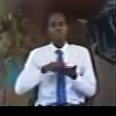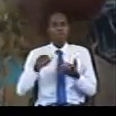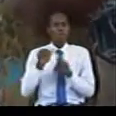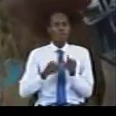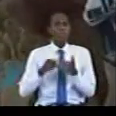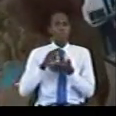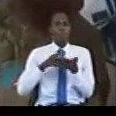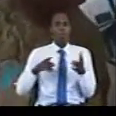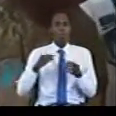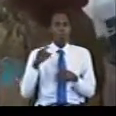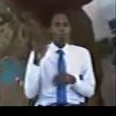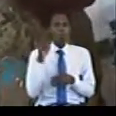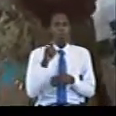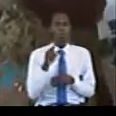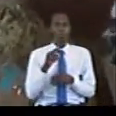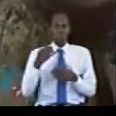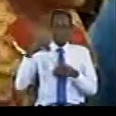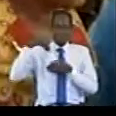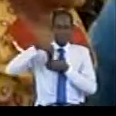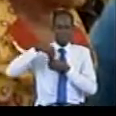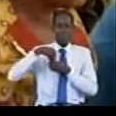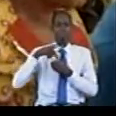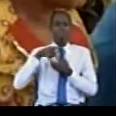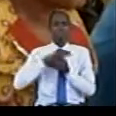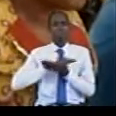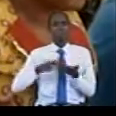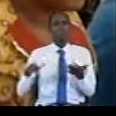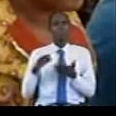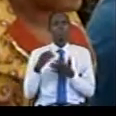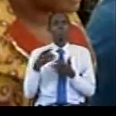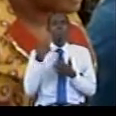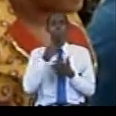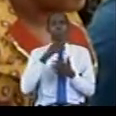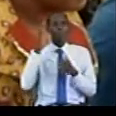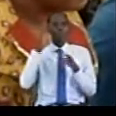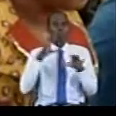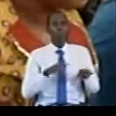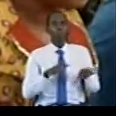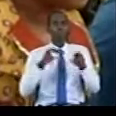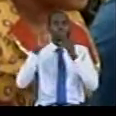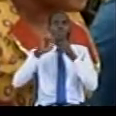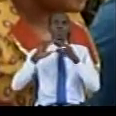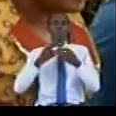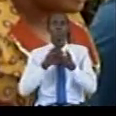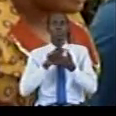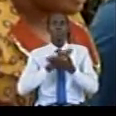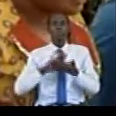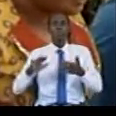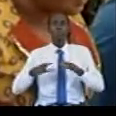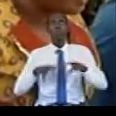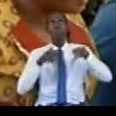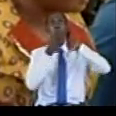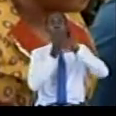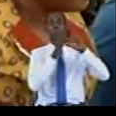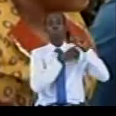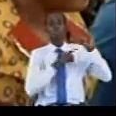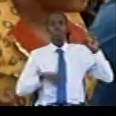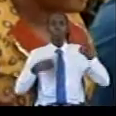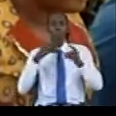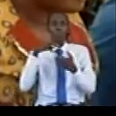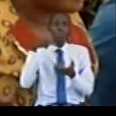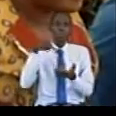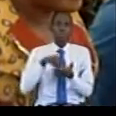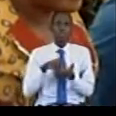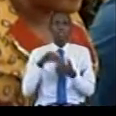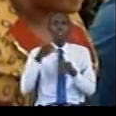of you, internal purity. Who shall ascend to the hill of the Lord? Who shall stand in his holy place? They that have